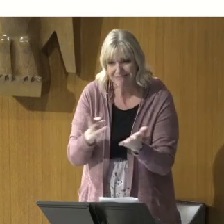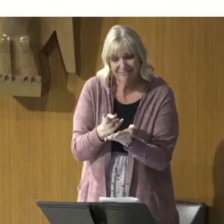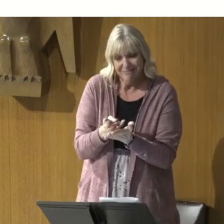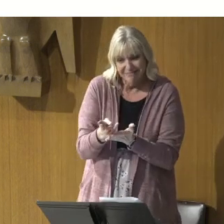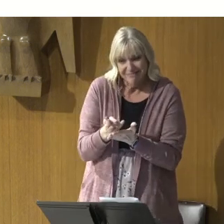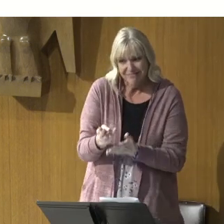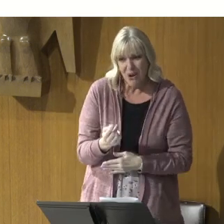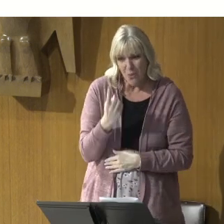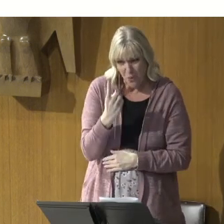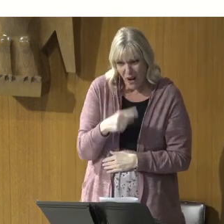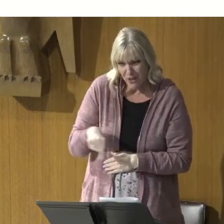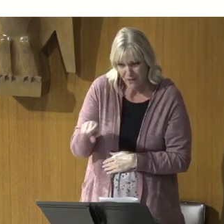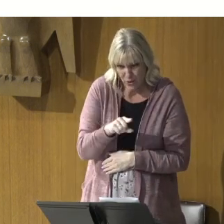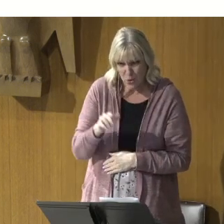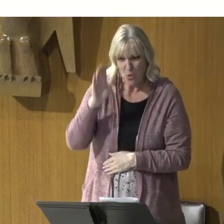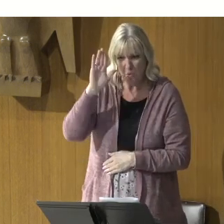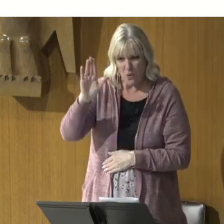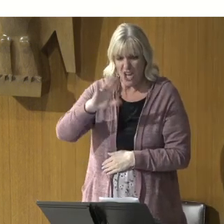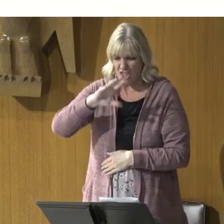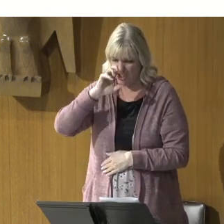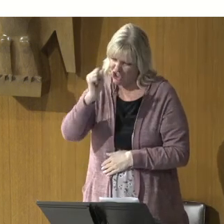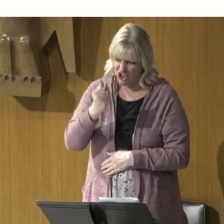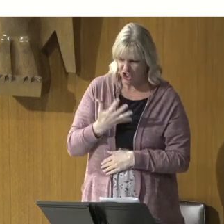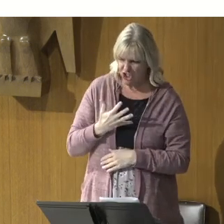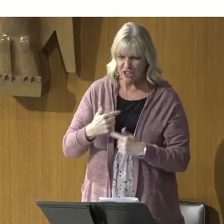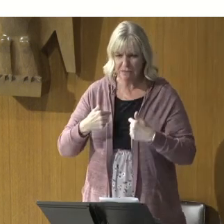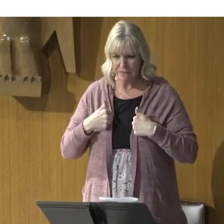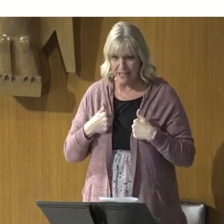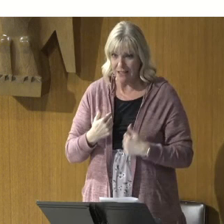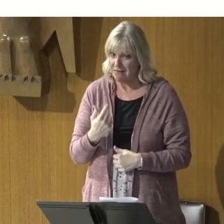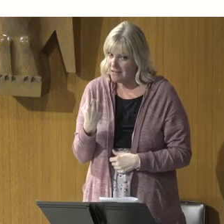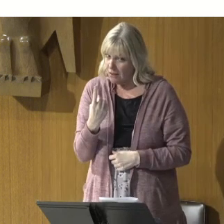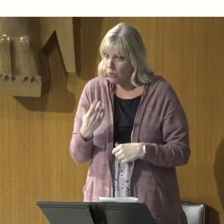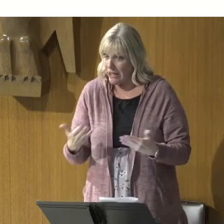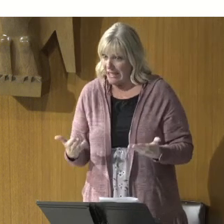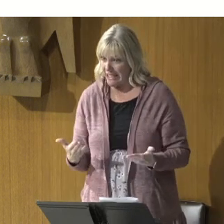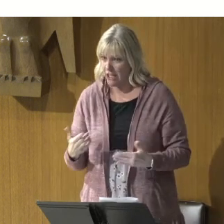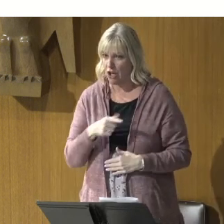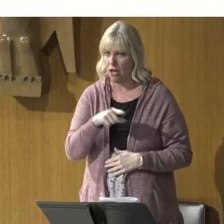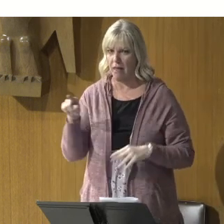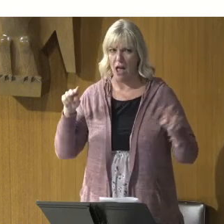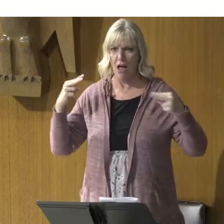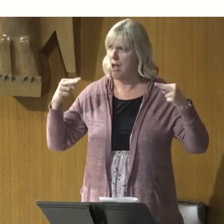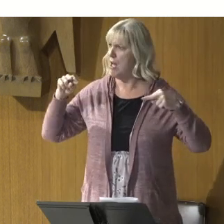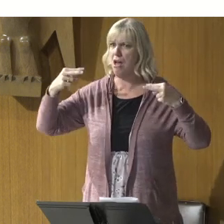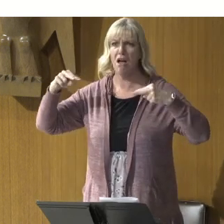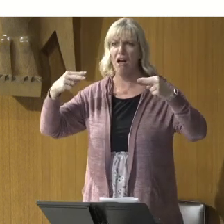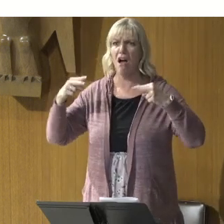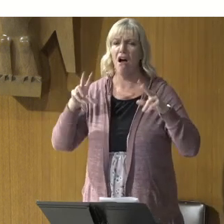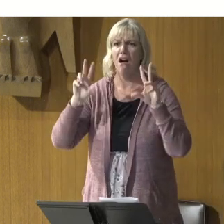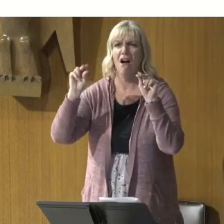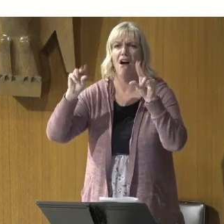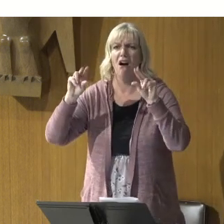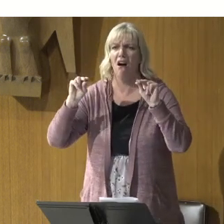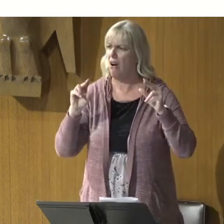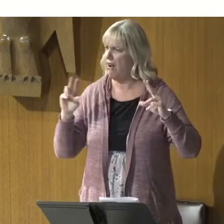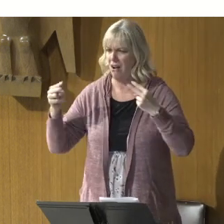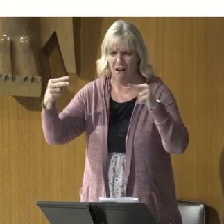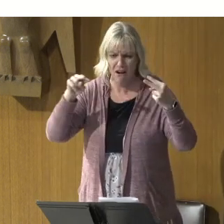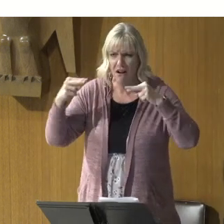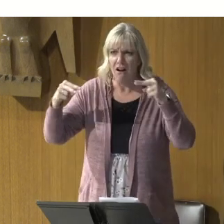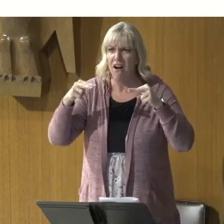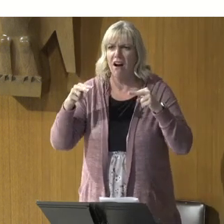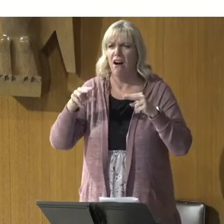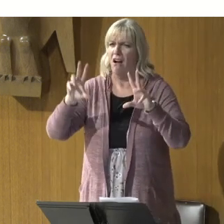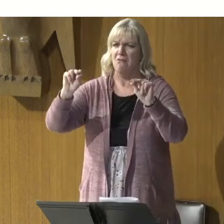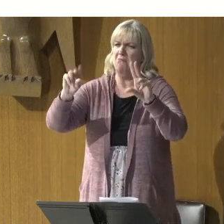of you will betray me, one who is eating with me. They began to be distressed and to say to him one after another,